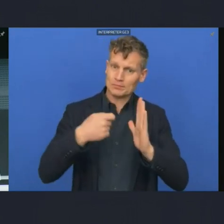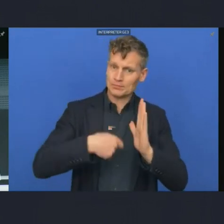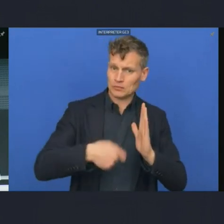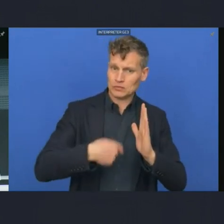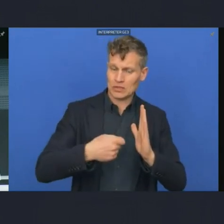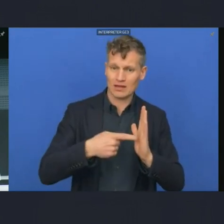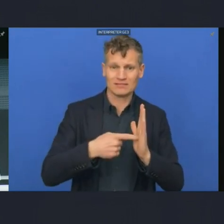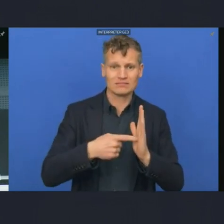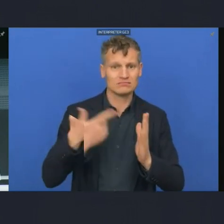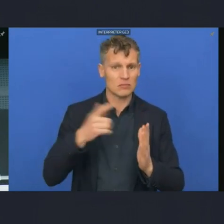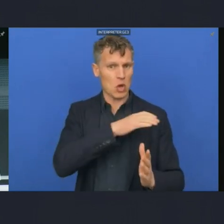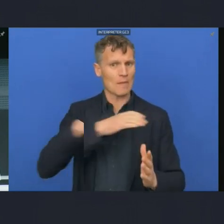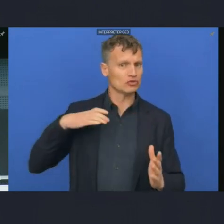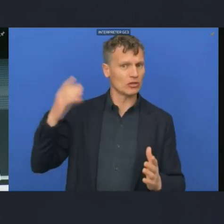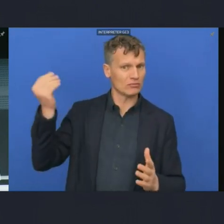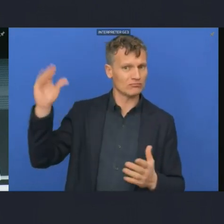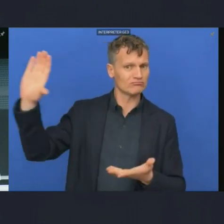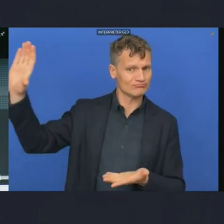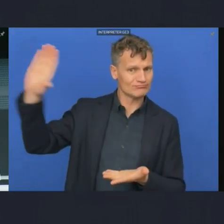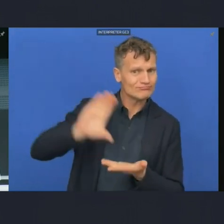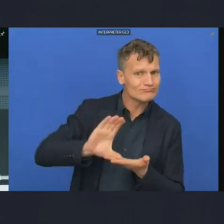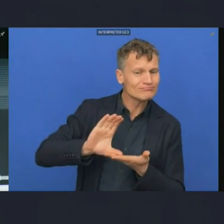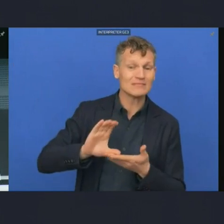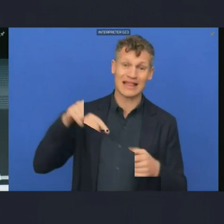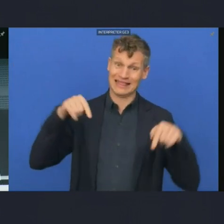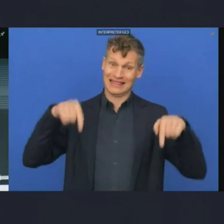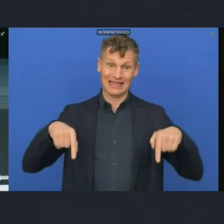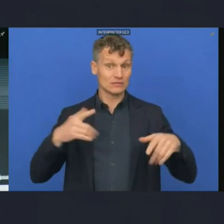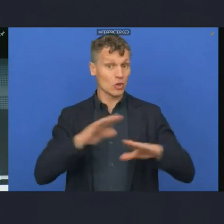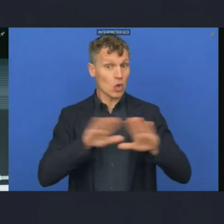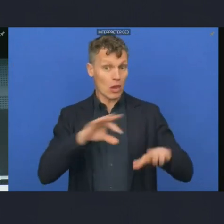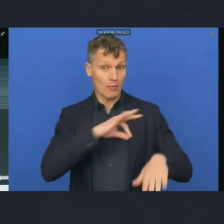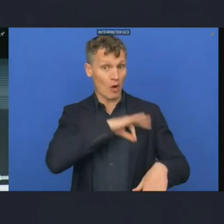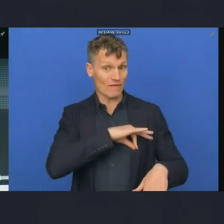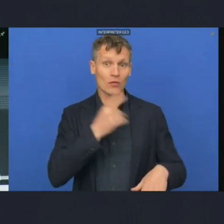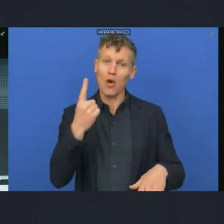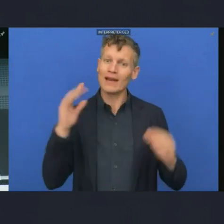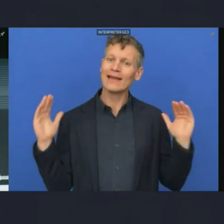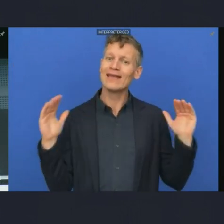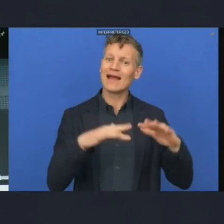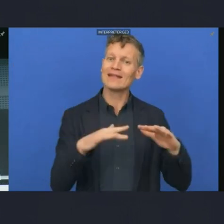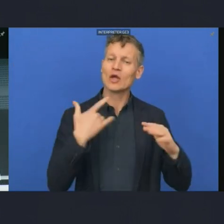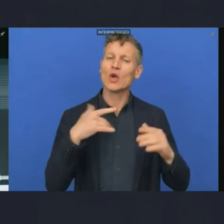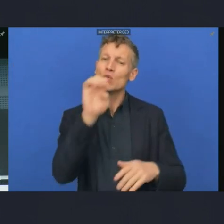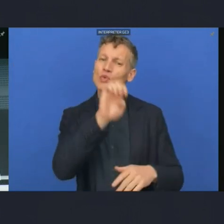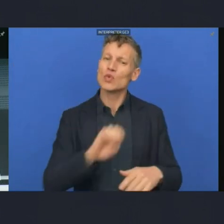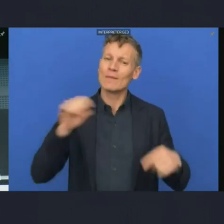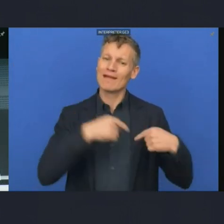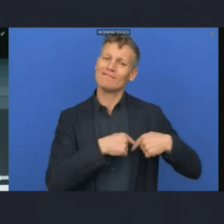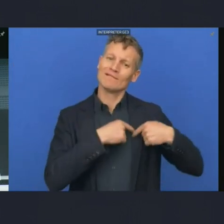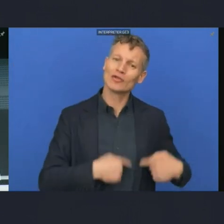European Commission, and it was a non-for-profit event called European Volunteer and Active Citizen. And then